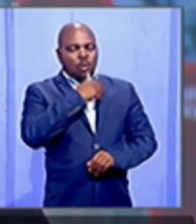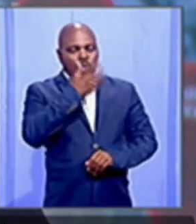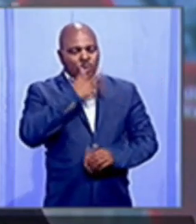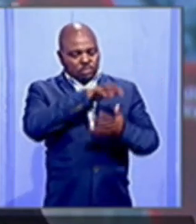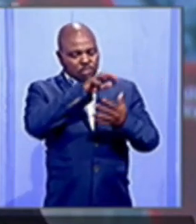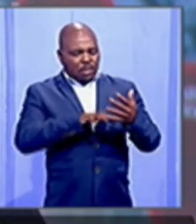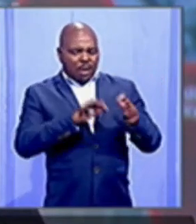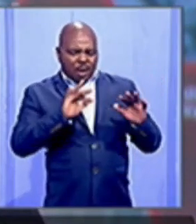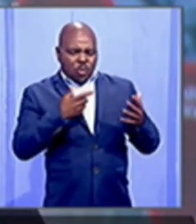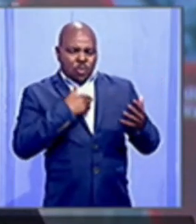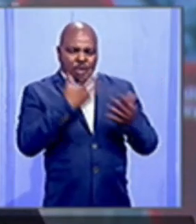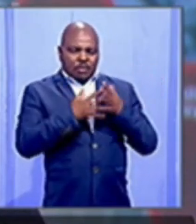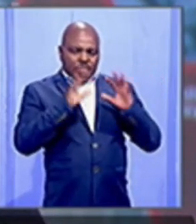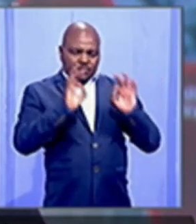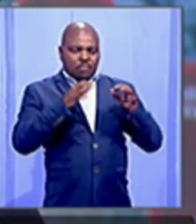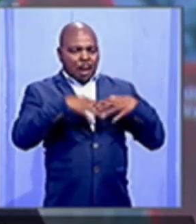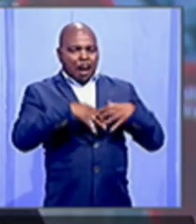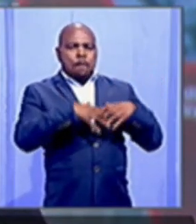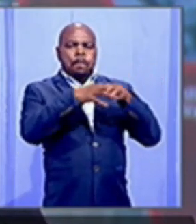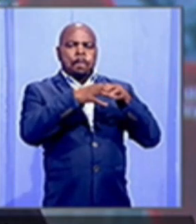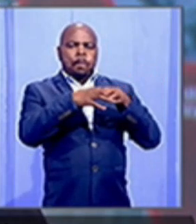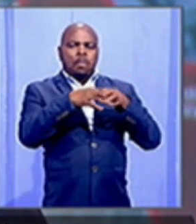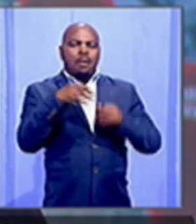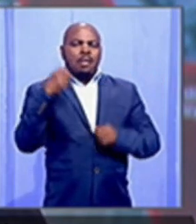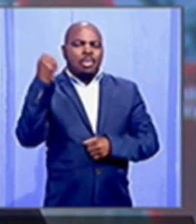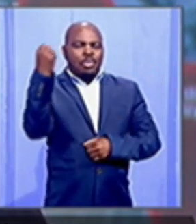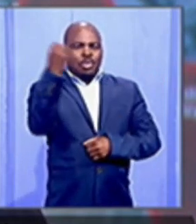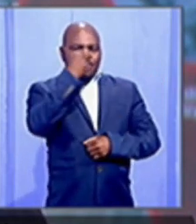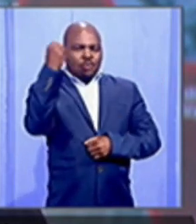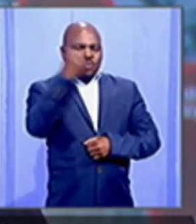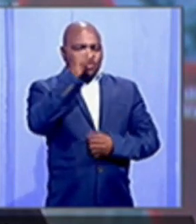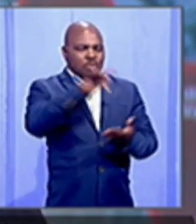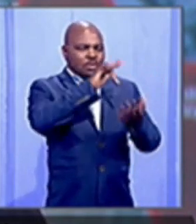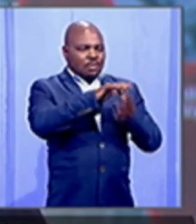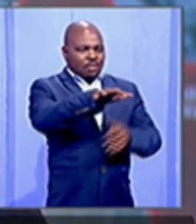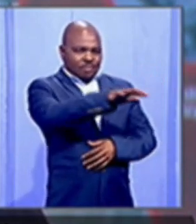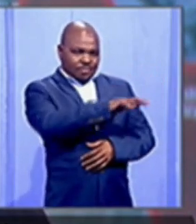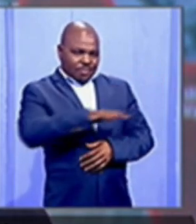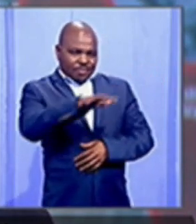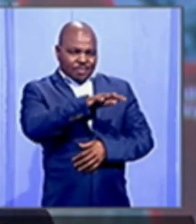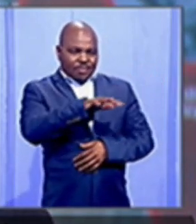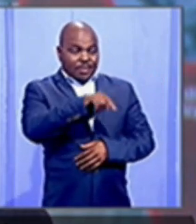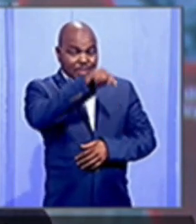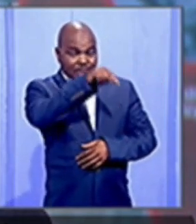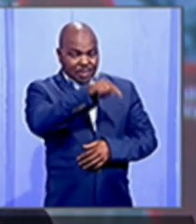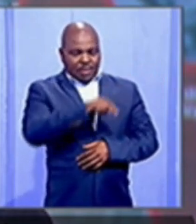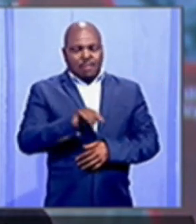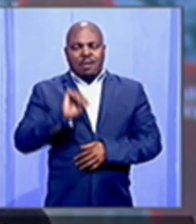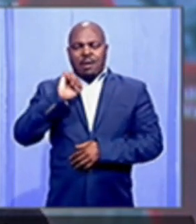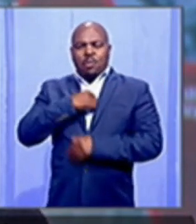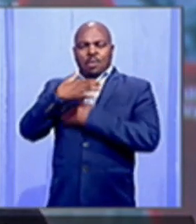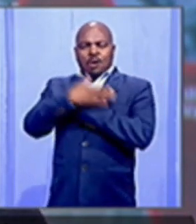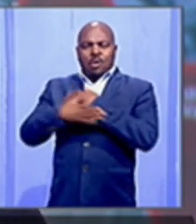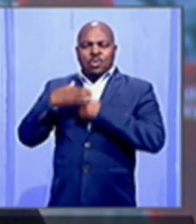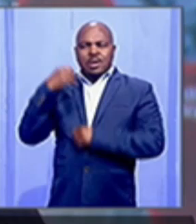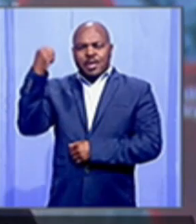can create a hero's acre for the heroes of our country.